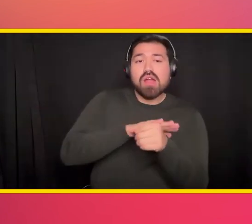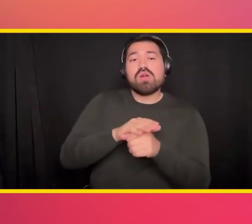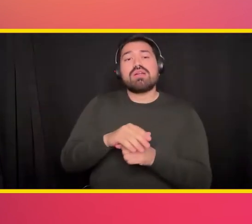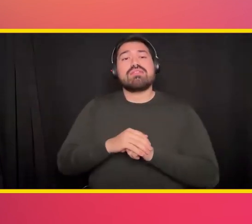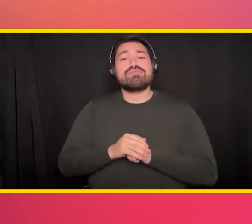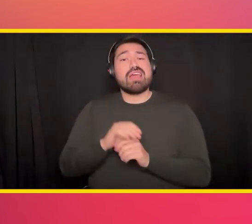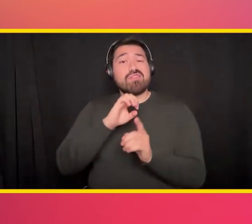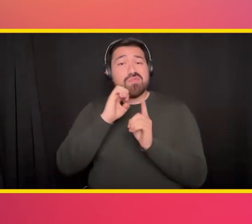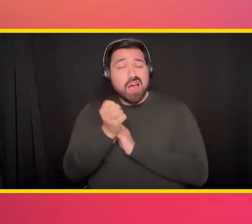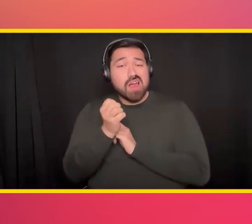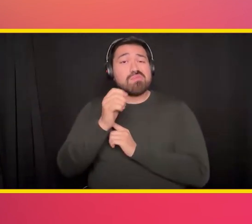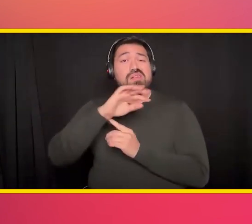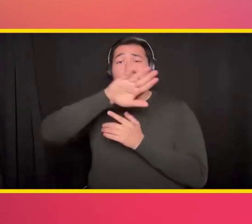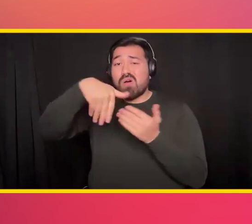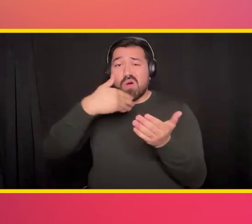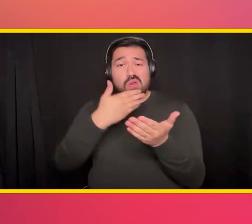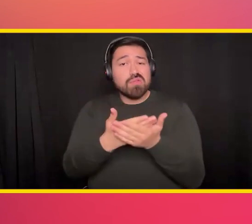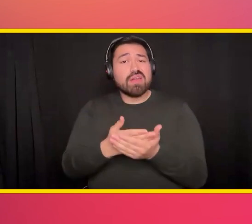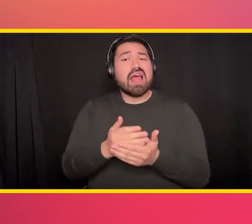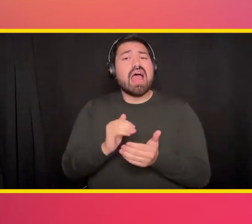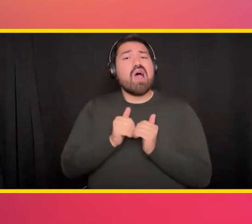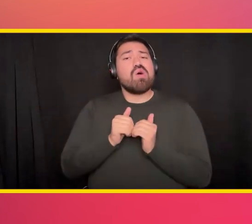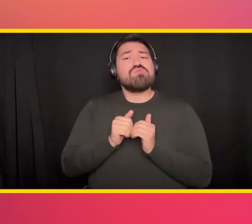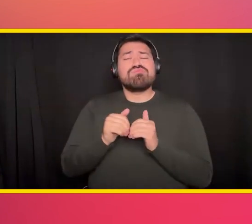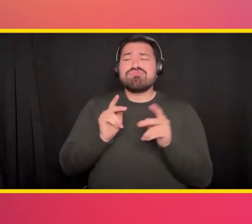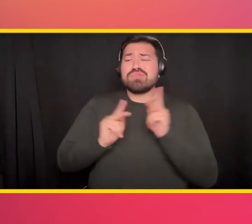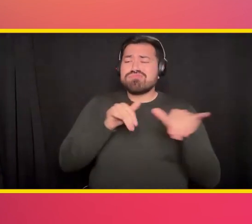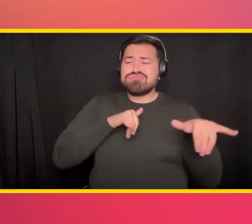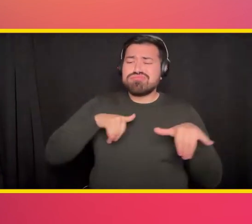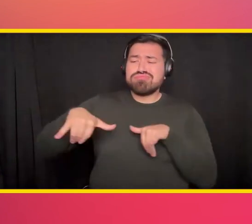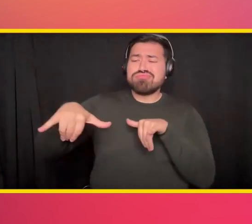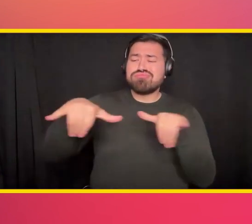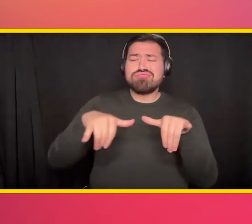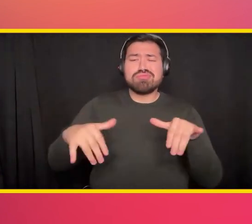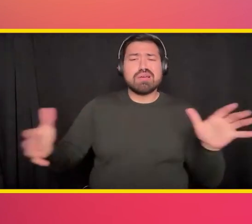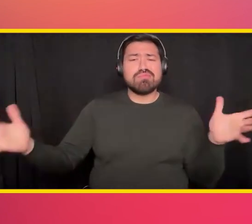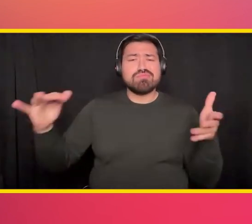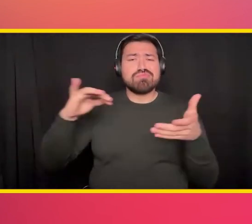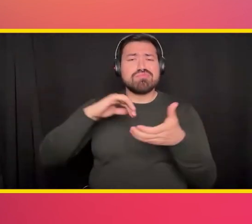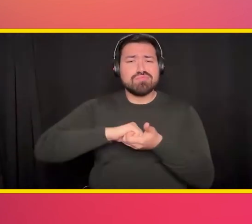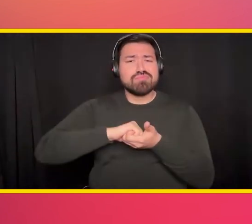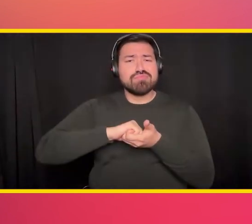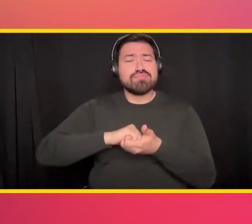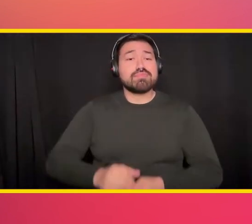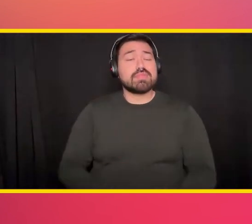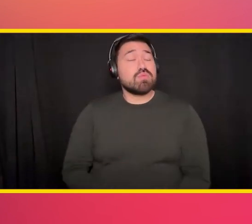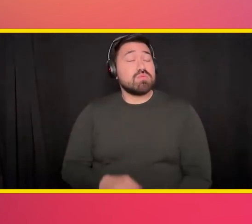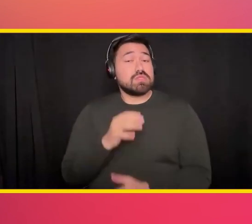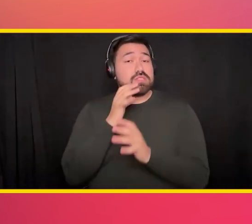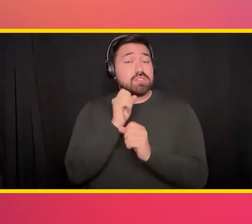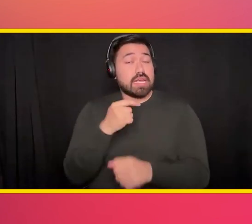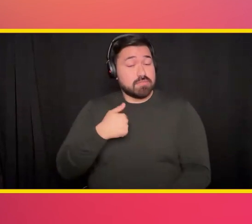do we as global commoners, come together? And what was really fascinating being there as